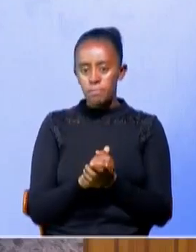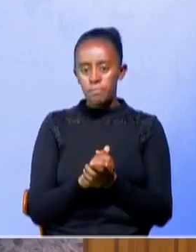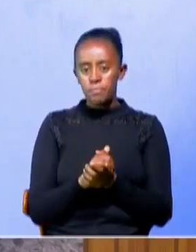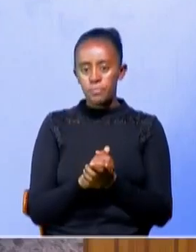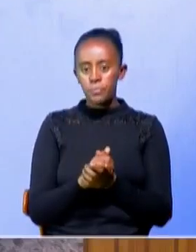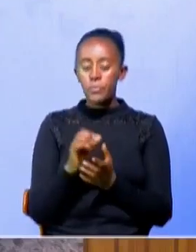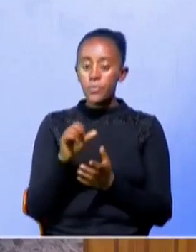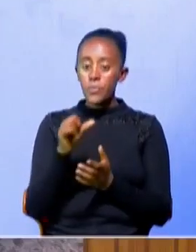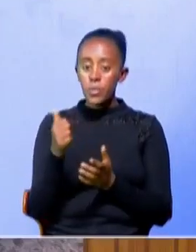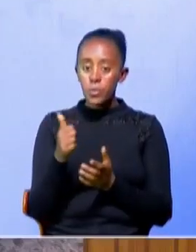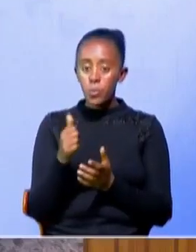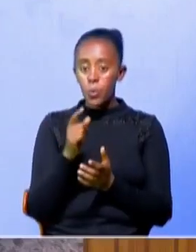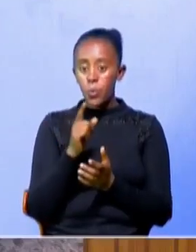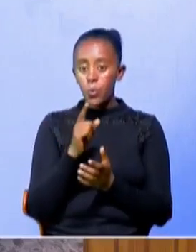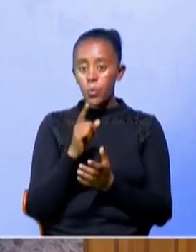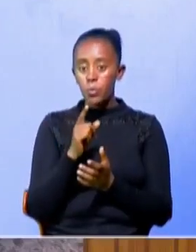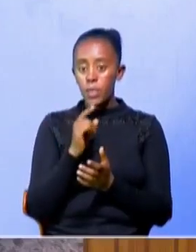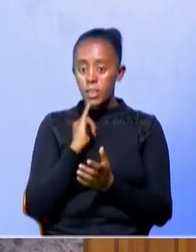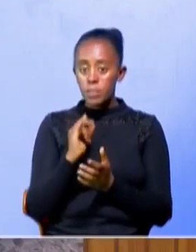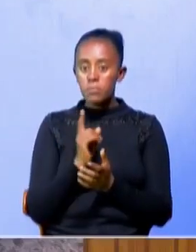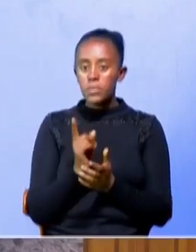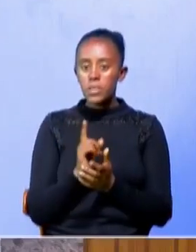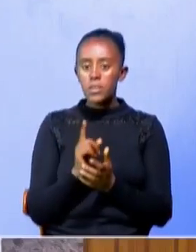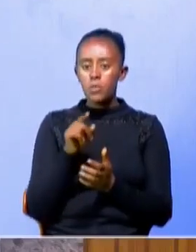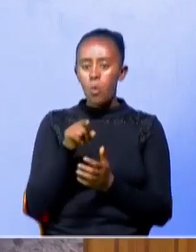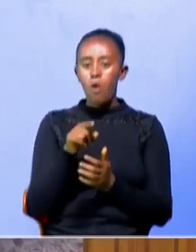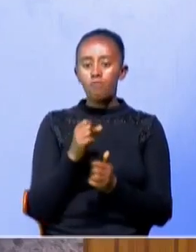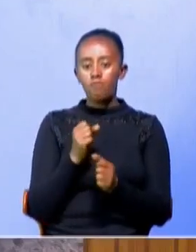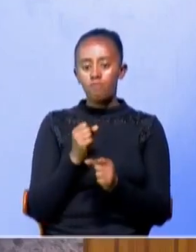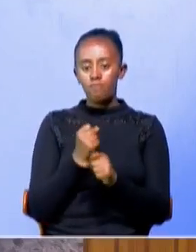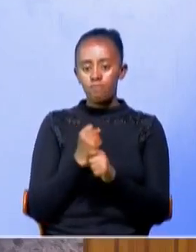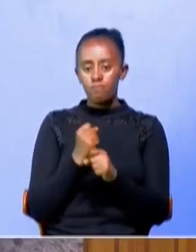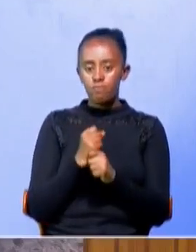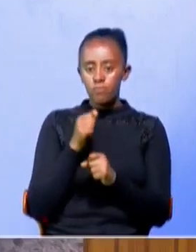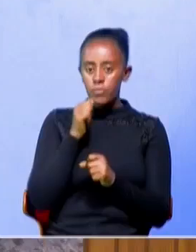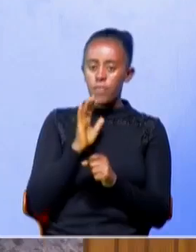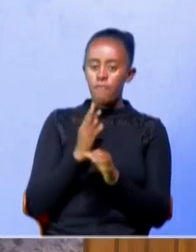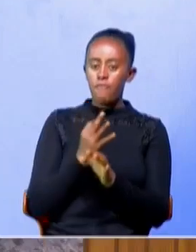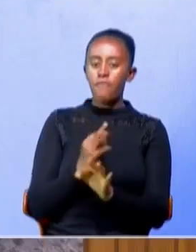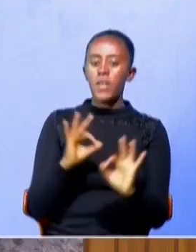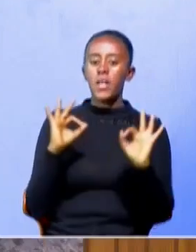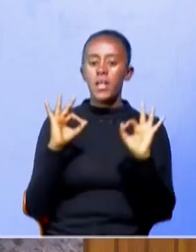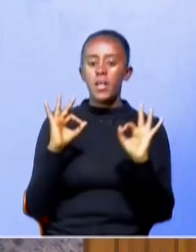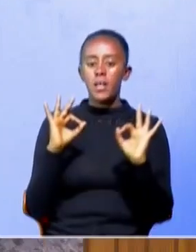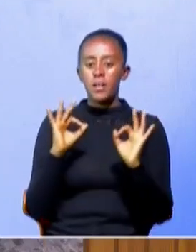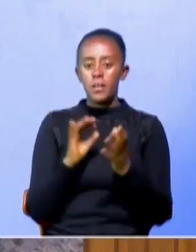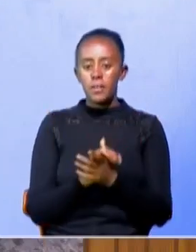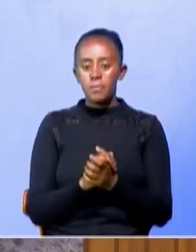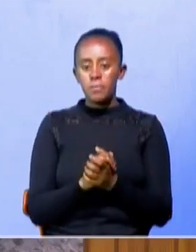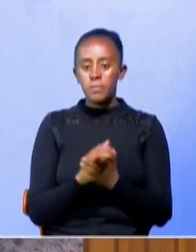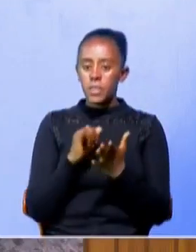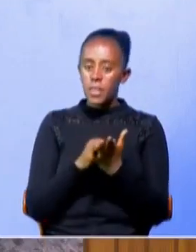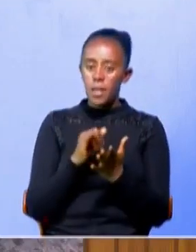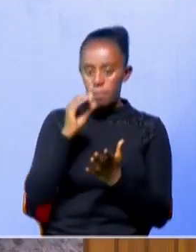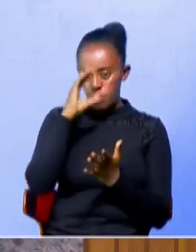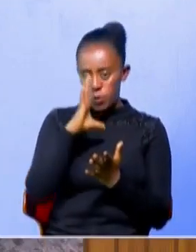And the other one that is, right, you have to make him what? Free. That